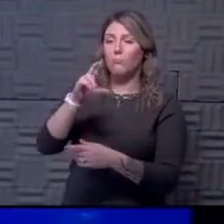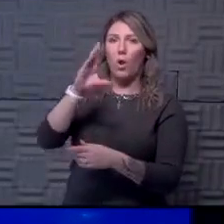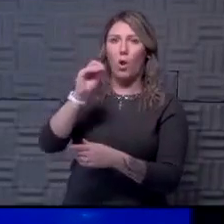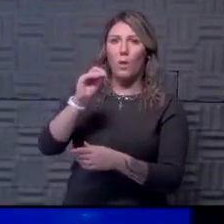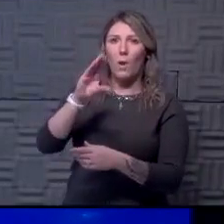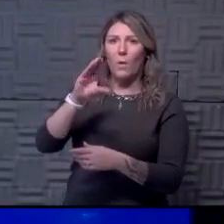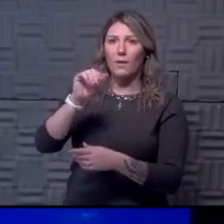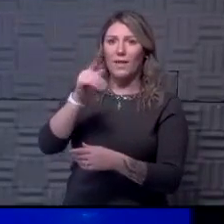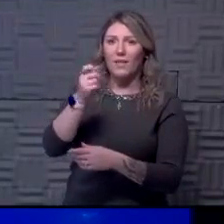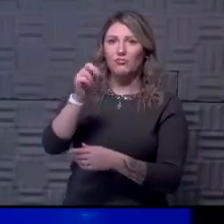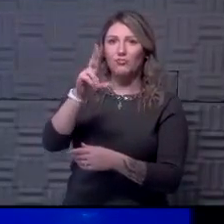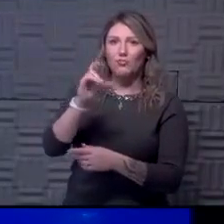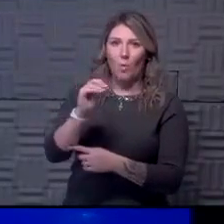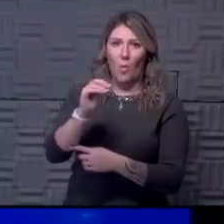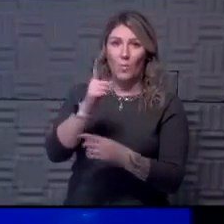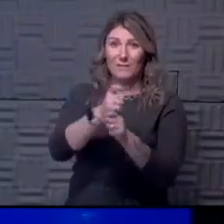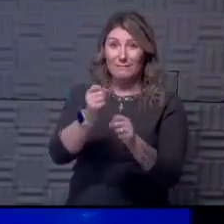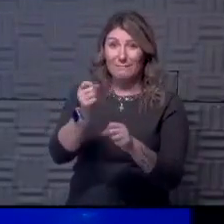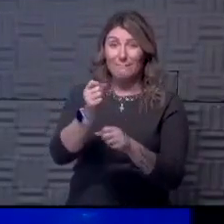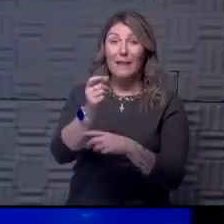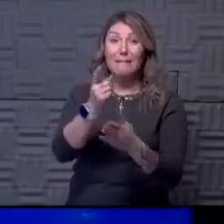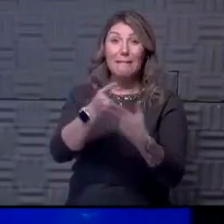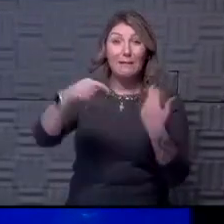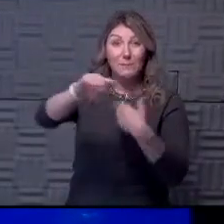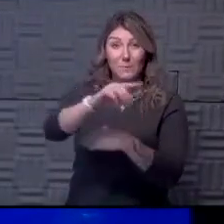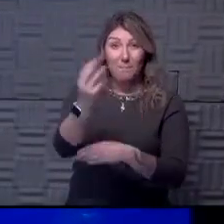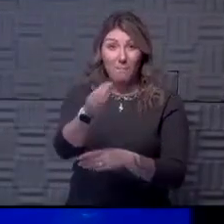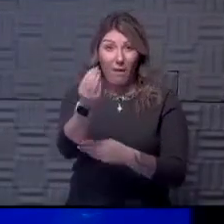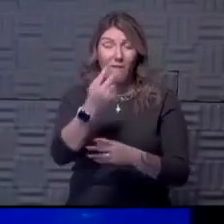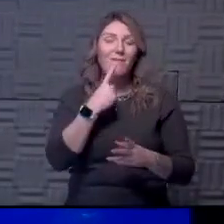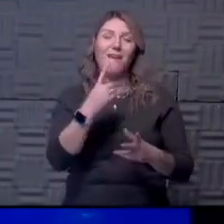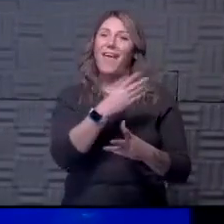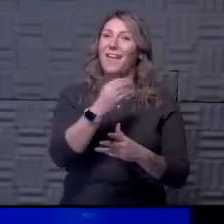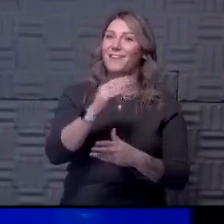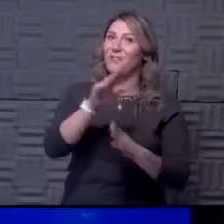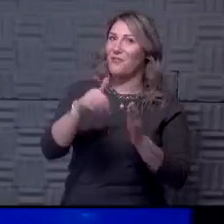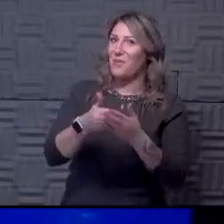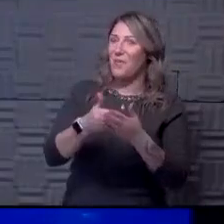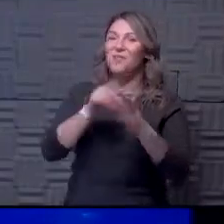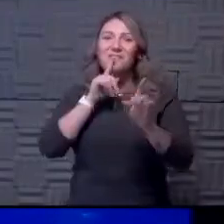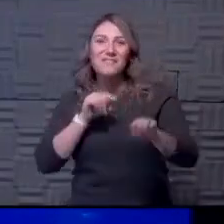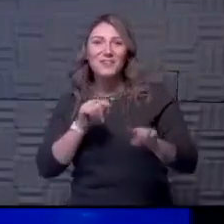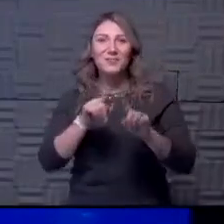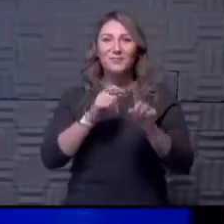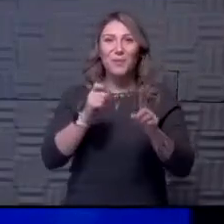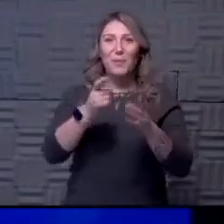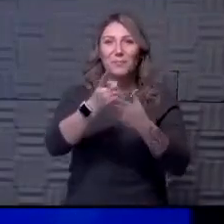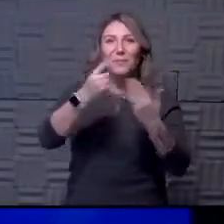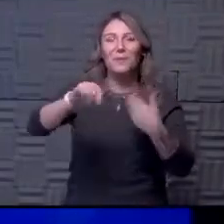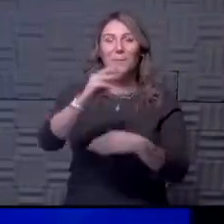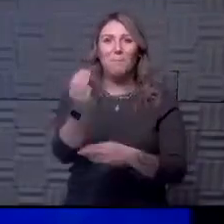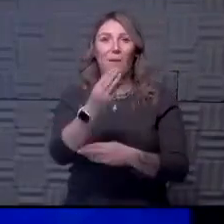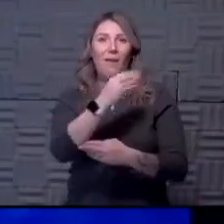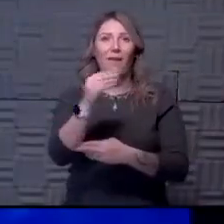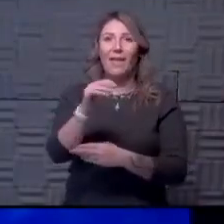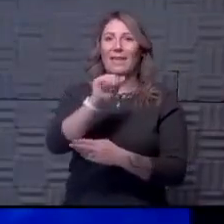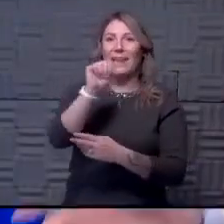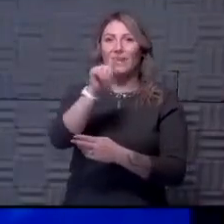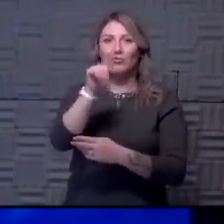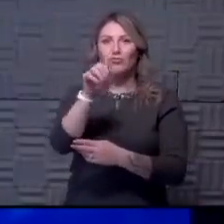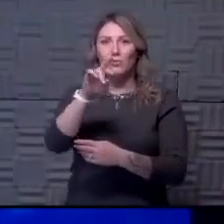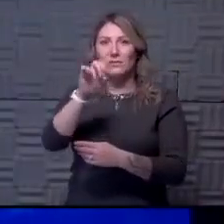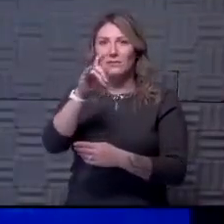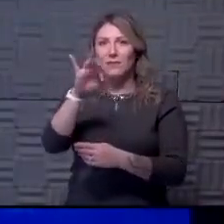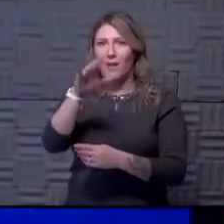Castro are your back. guests next Monday. I know. Well, we'll have all the answers then. Yeah, between the tune two in of on them. next Monday. And a maybe week we'll from learn now. more about the AstraZeneca vaccine because, Hawk,